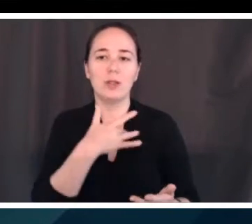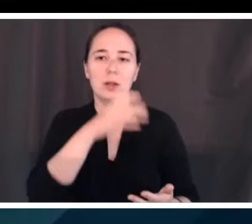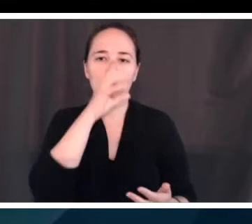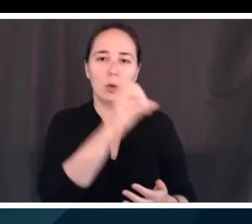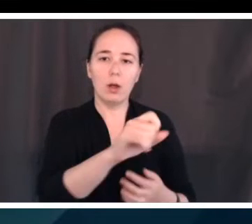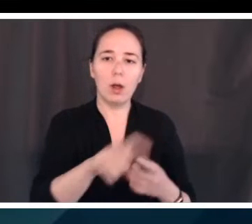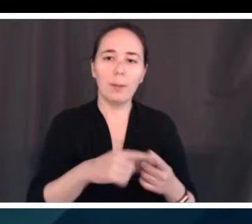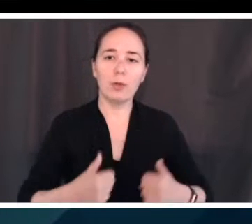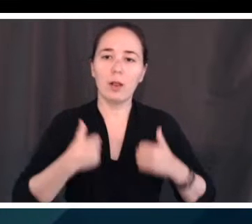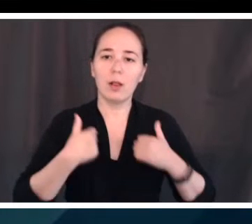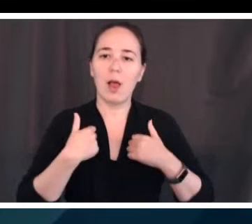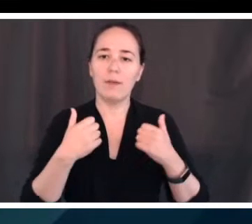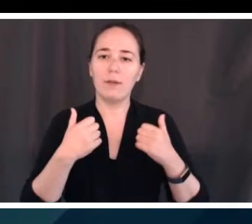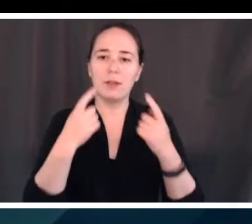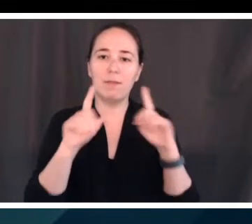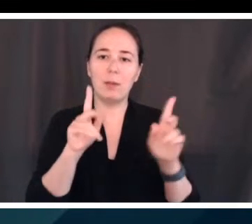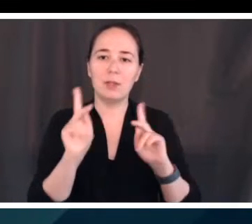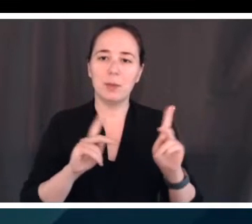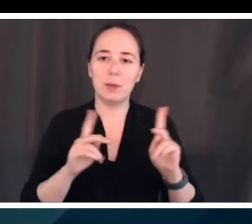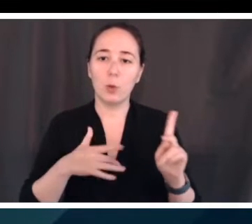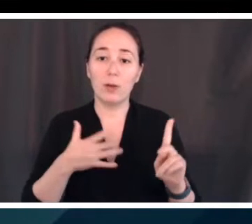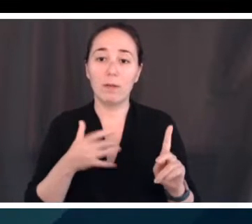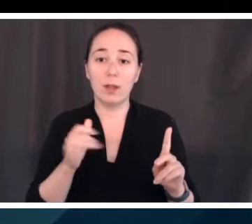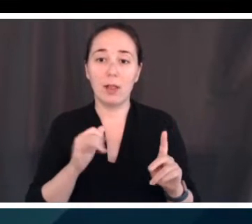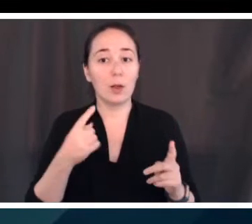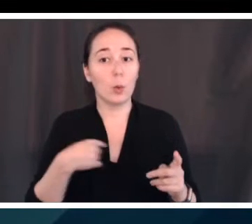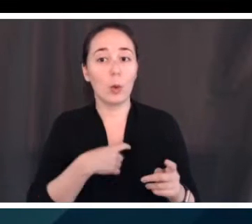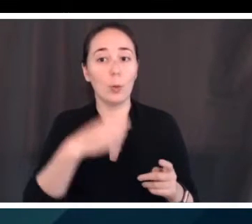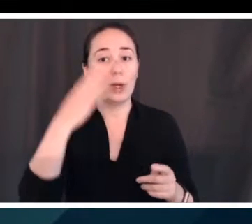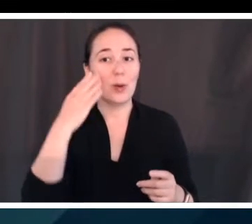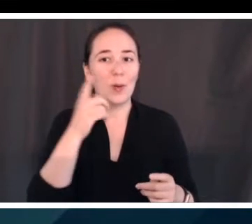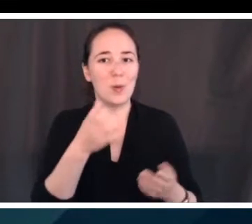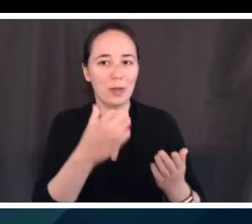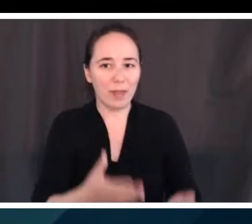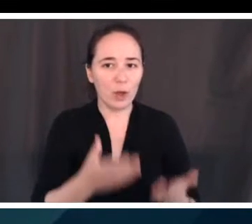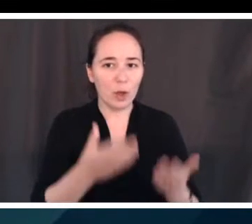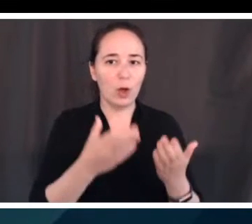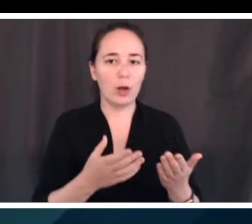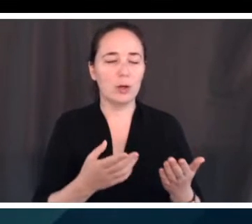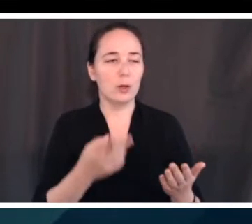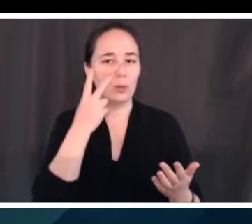we feel like we know them and we see ourselves in them. And